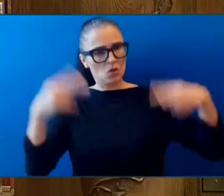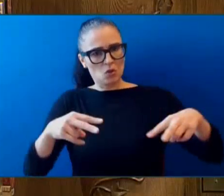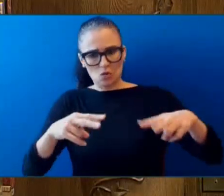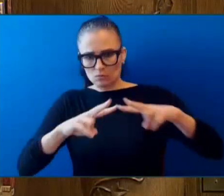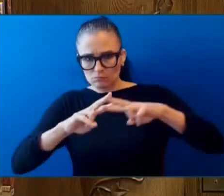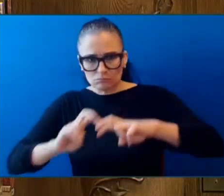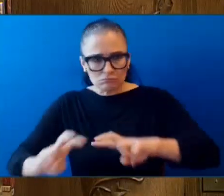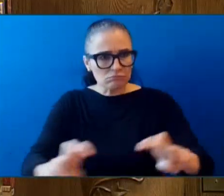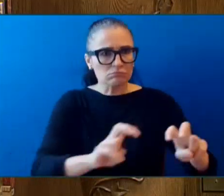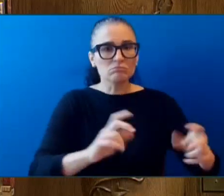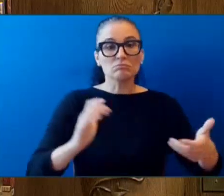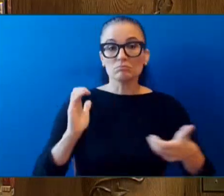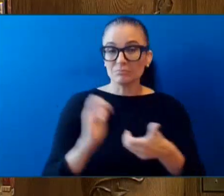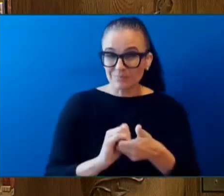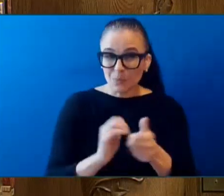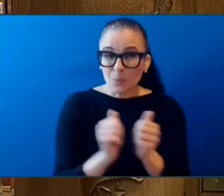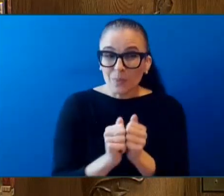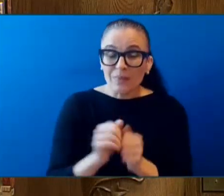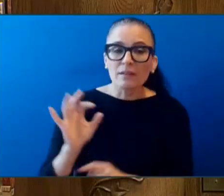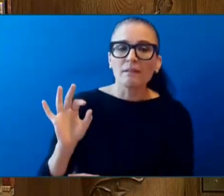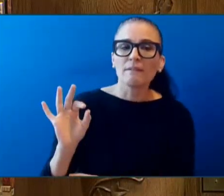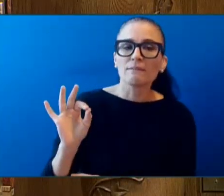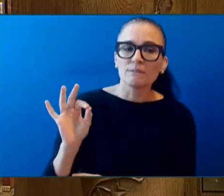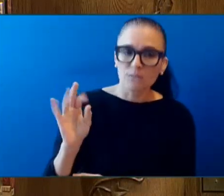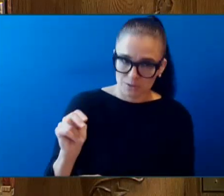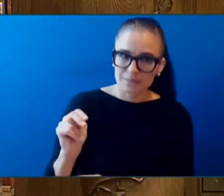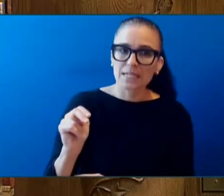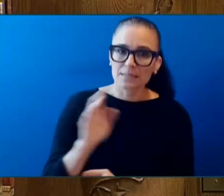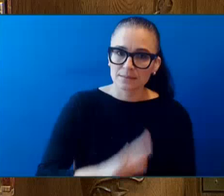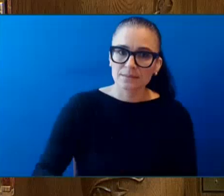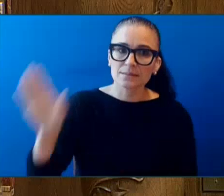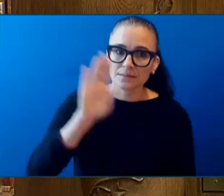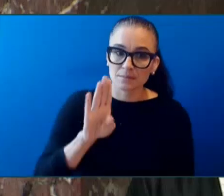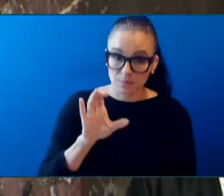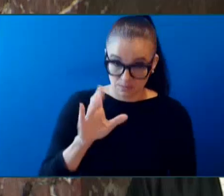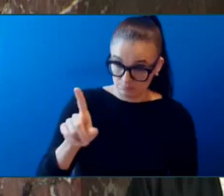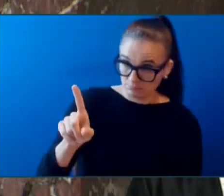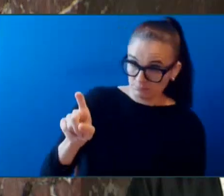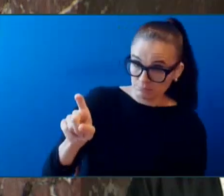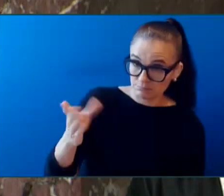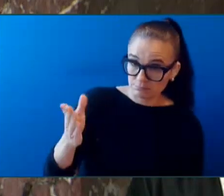Water, Land and Resource Stewardship. Thank you very much, Mr. Speaker.